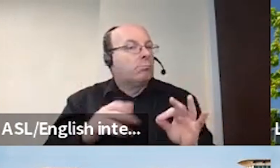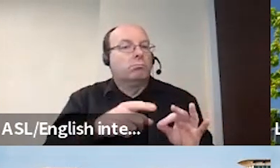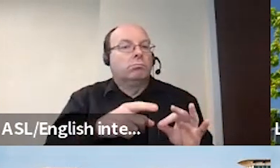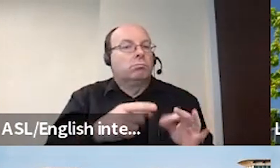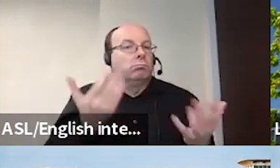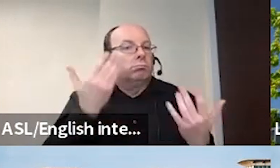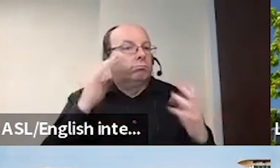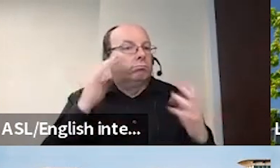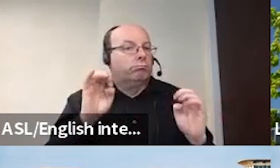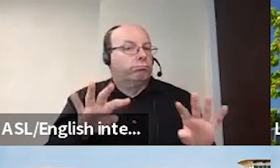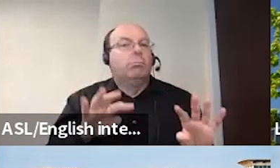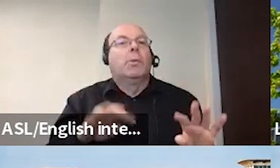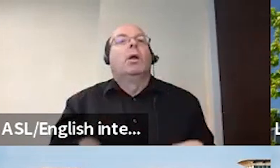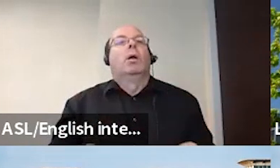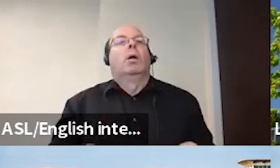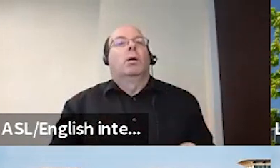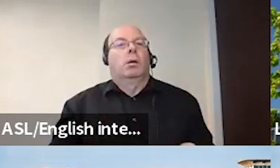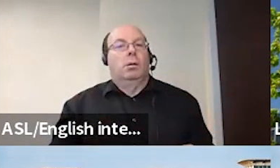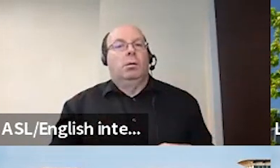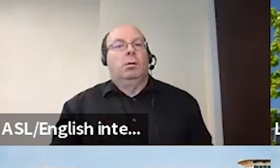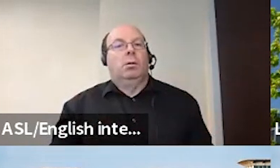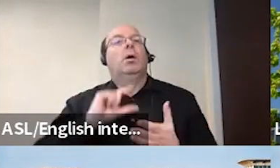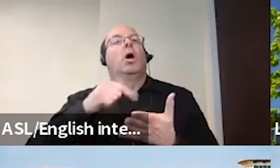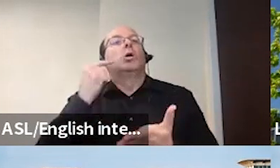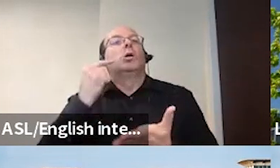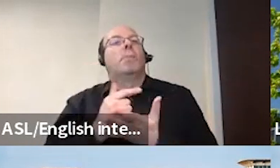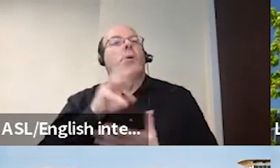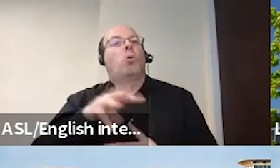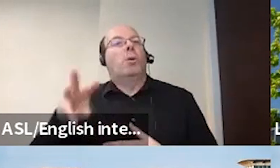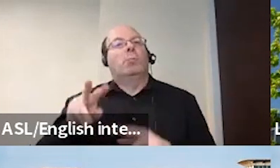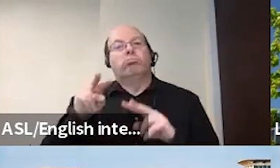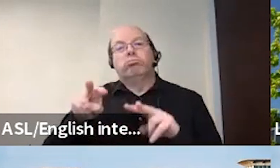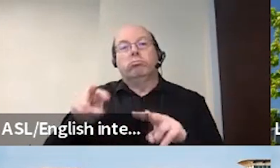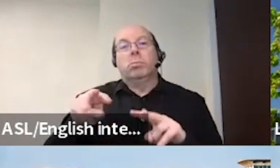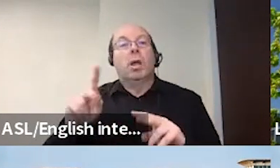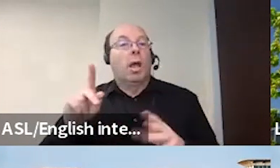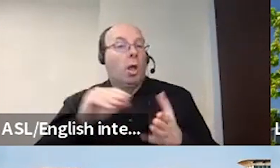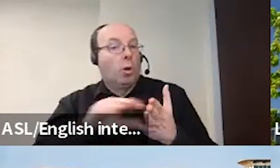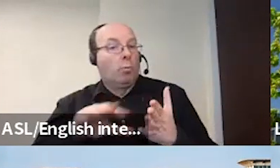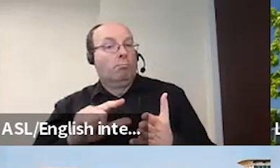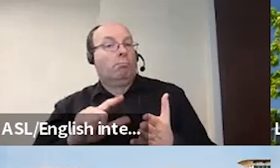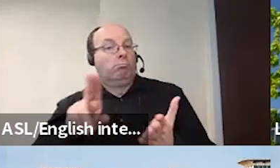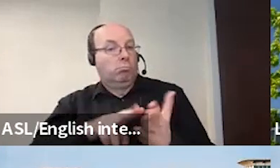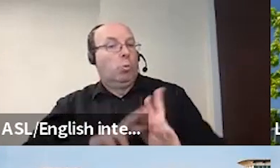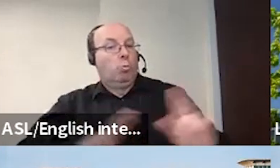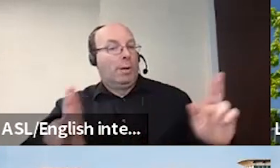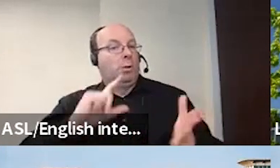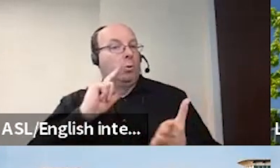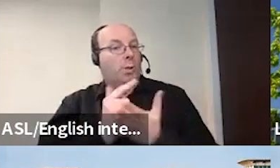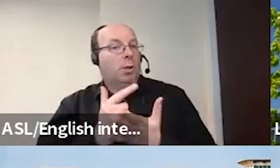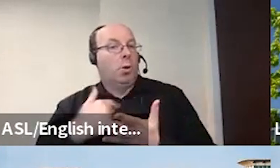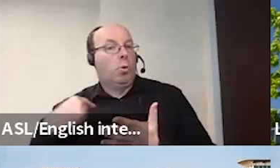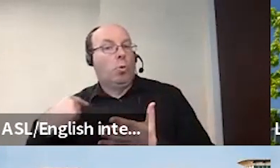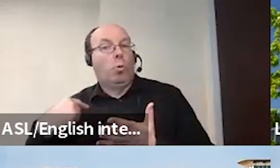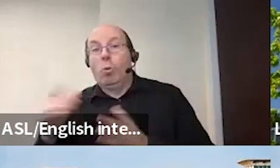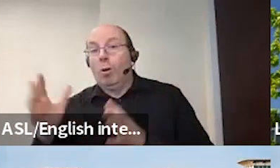commencement website. We'll send out a note to those students who are scheduled to graduate and who have registered to graduate, letting them know when that decision